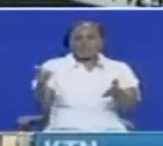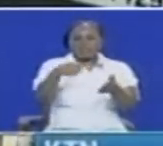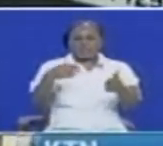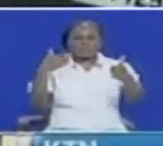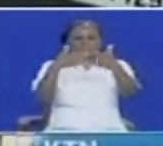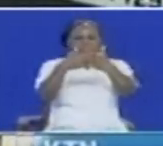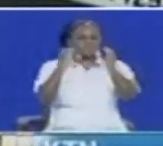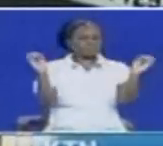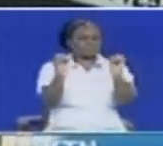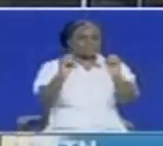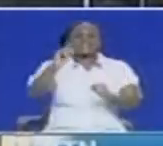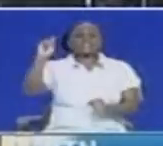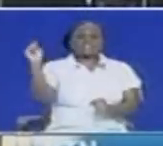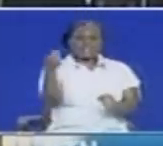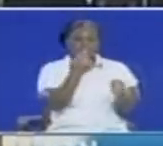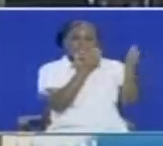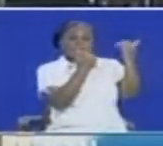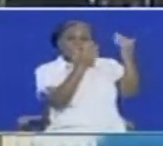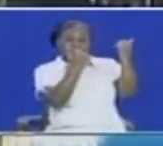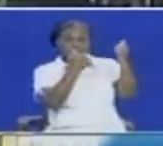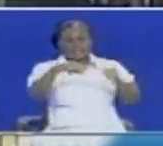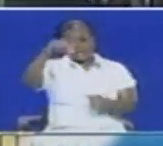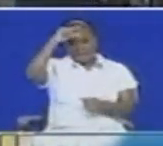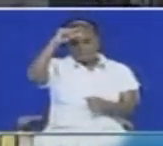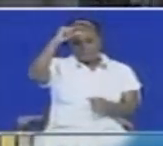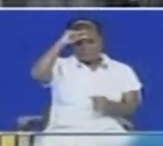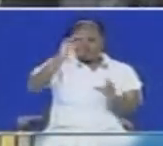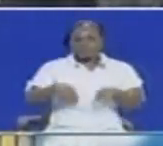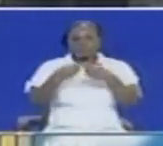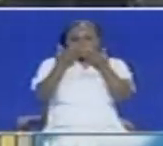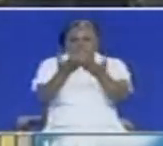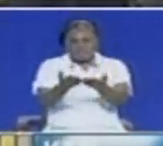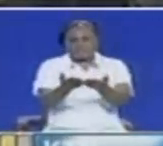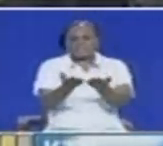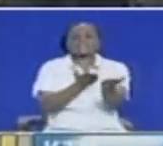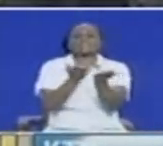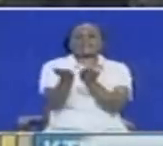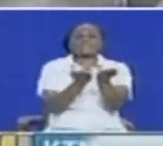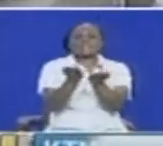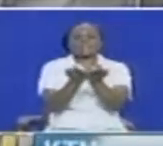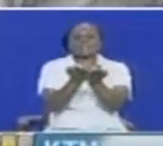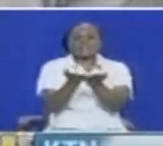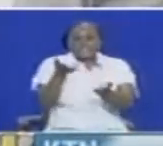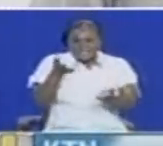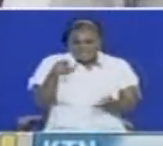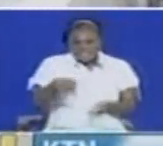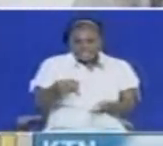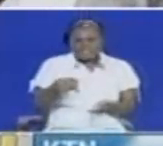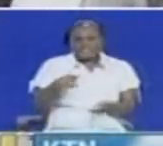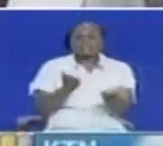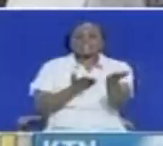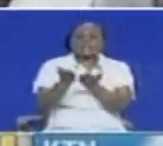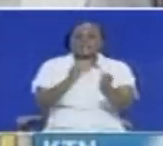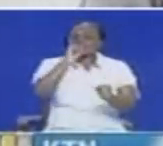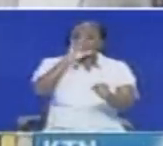back. Kenyans expect the government to give them service. And this is the service that we